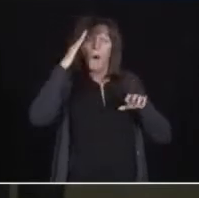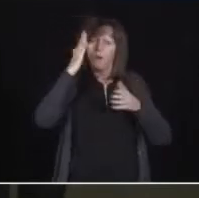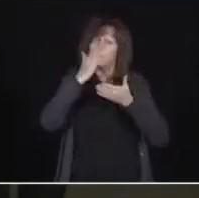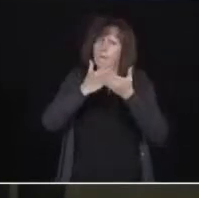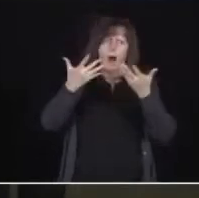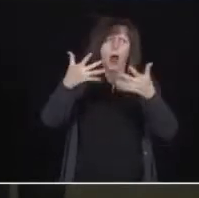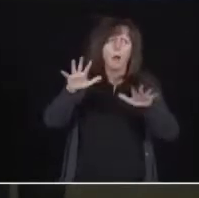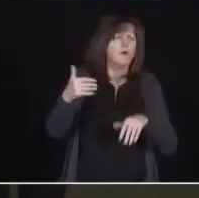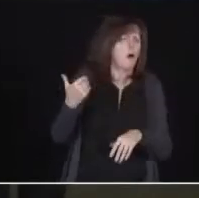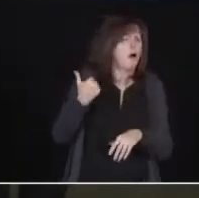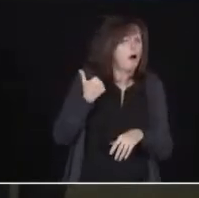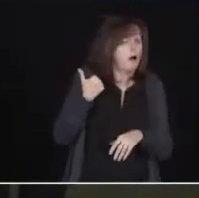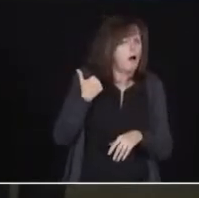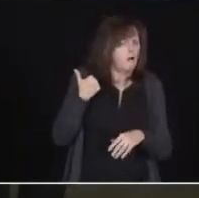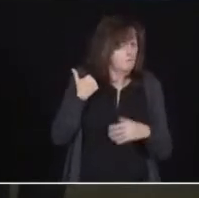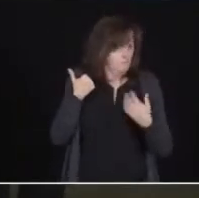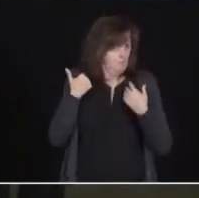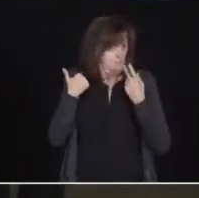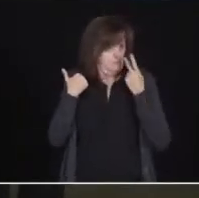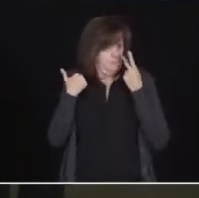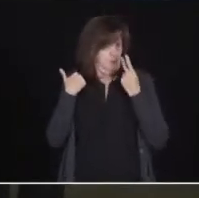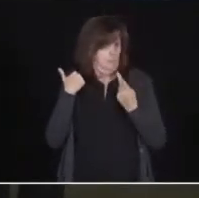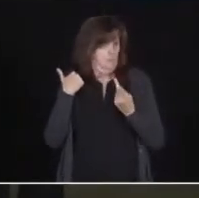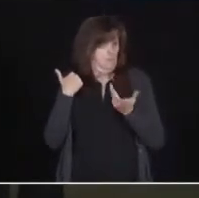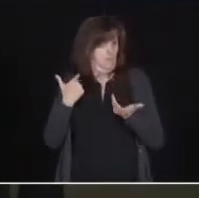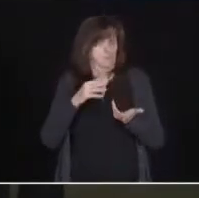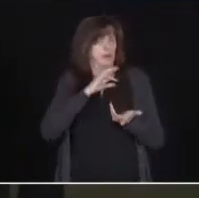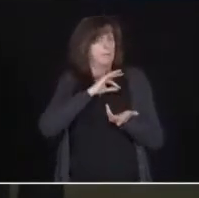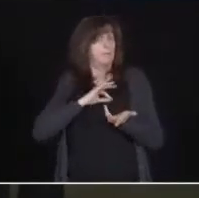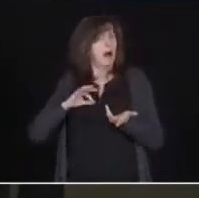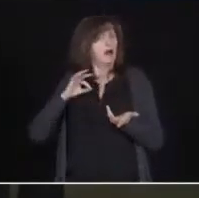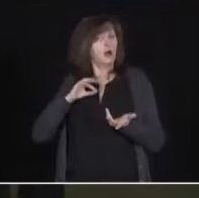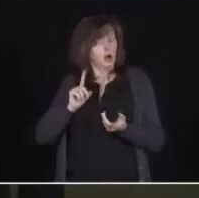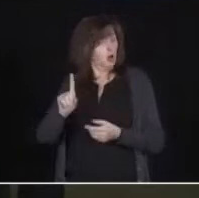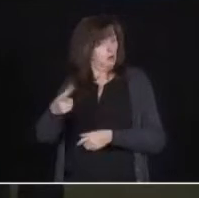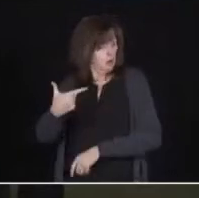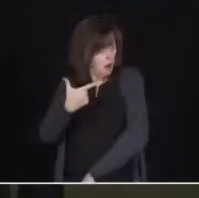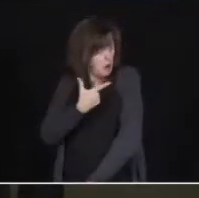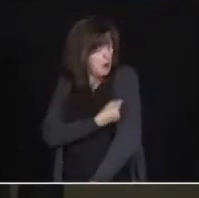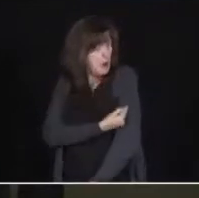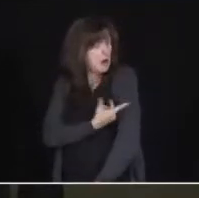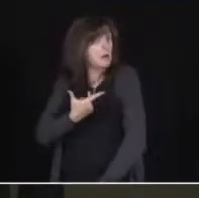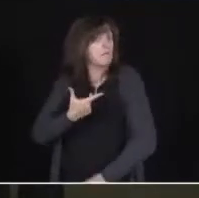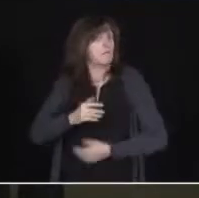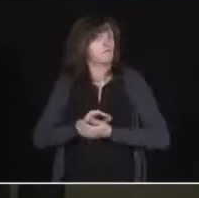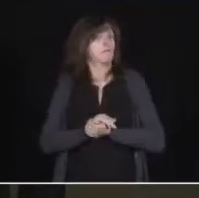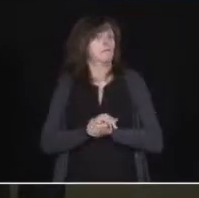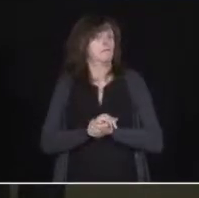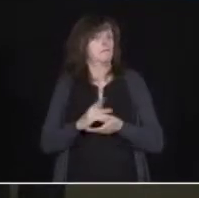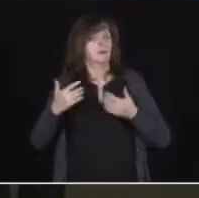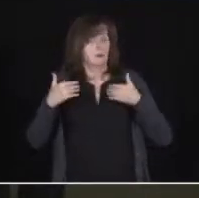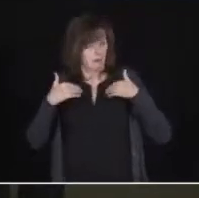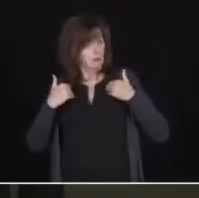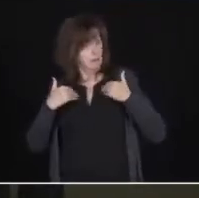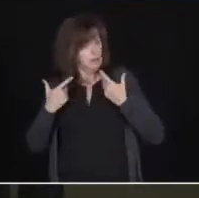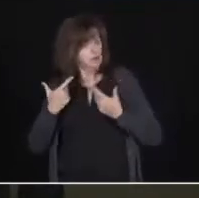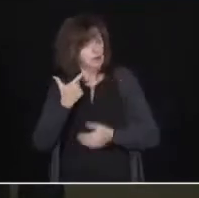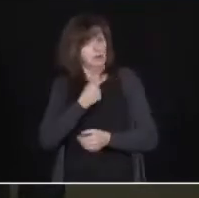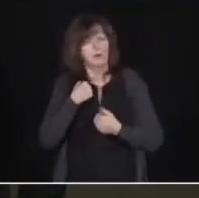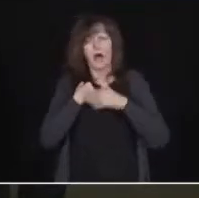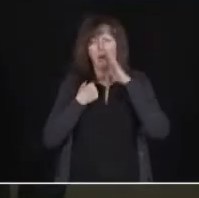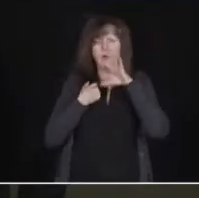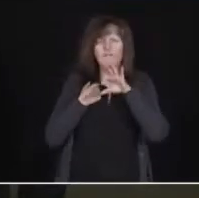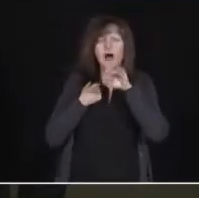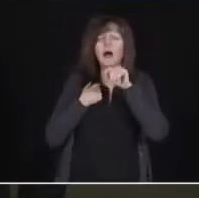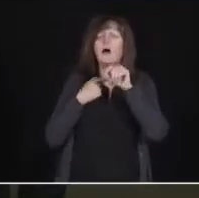watching TV, I saw the mayor actually get the flu shot and the minister. So I'm going to find out the exact date. And